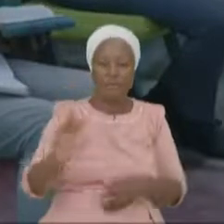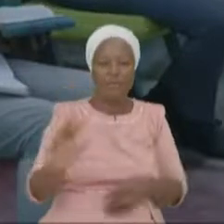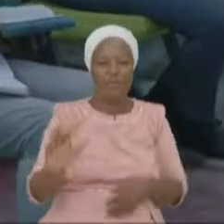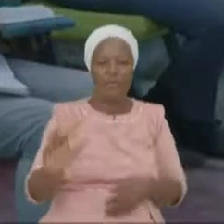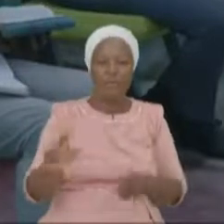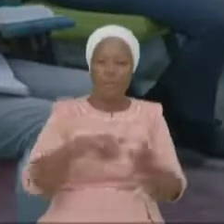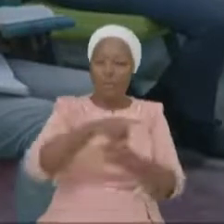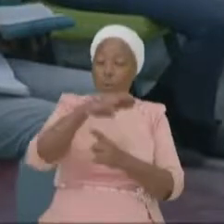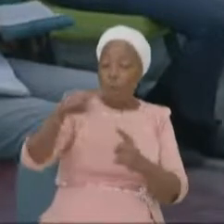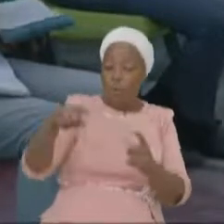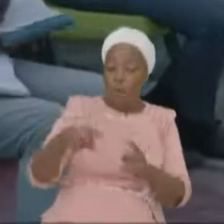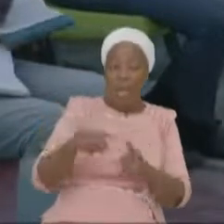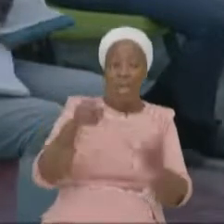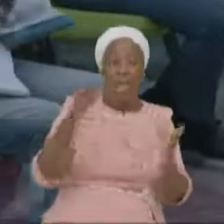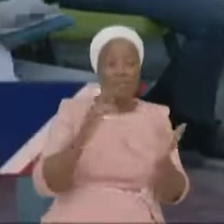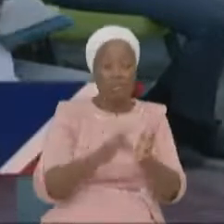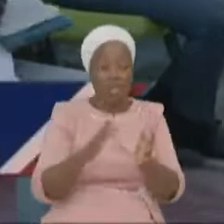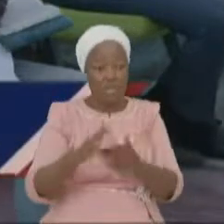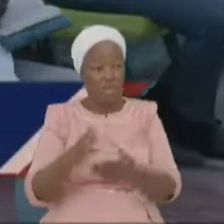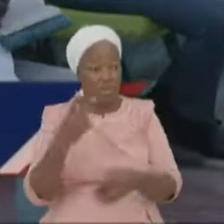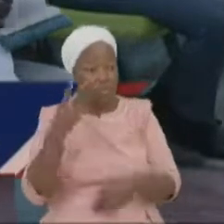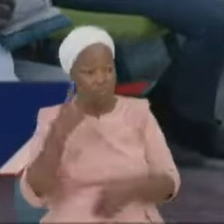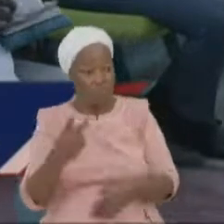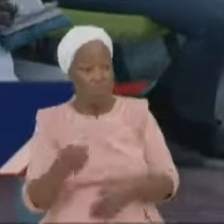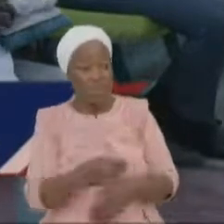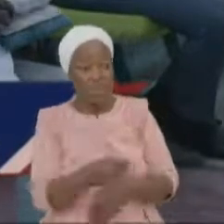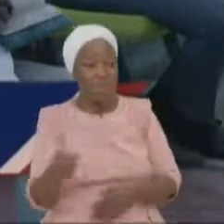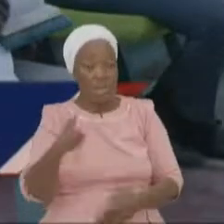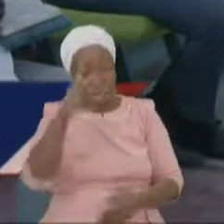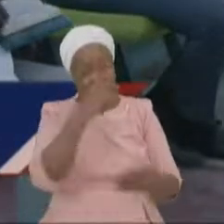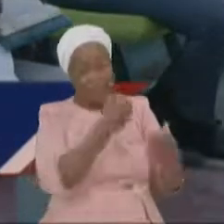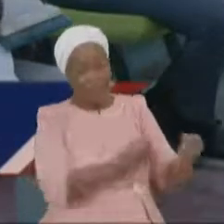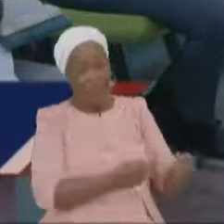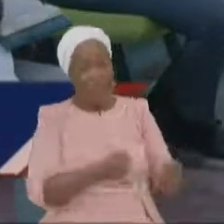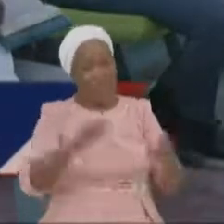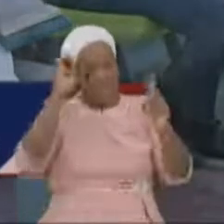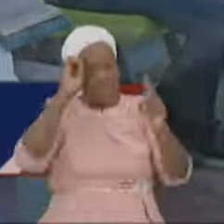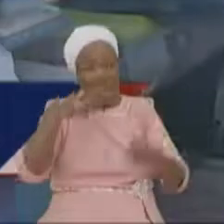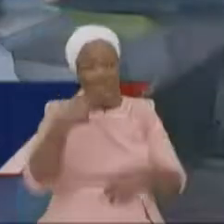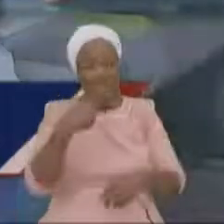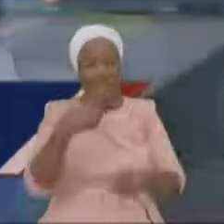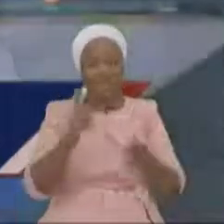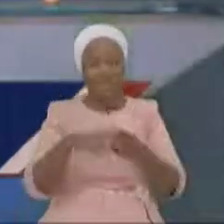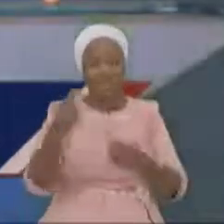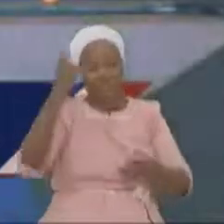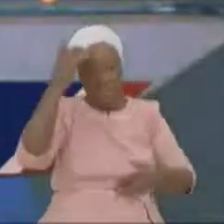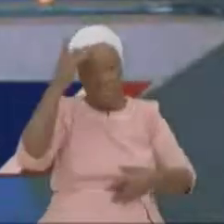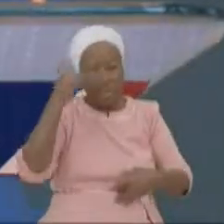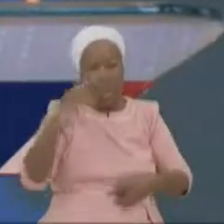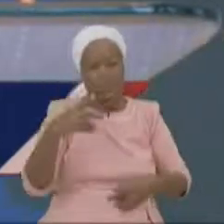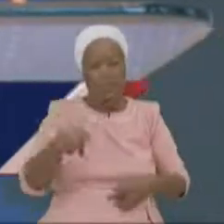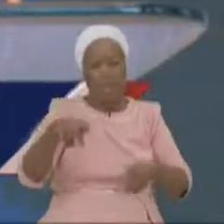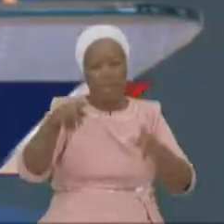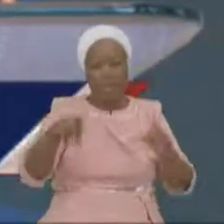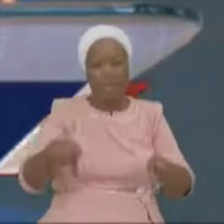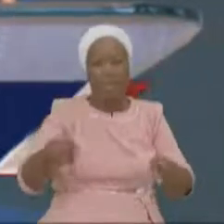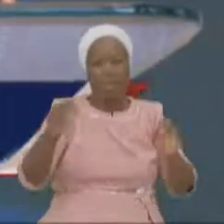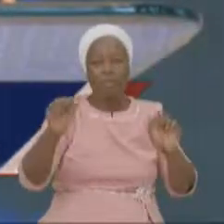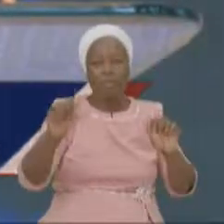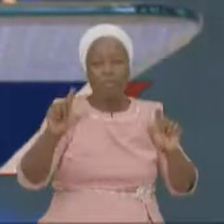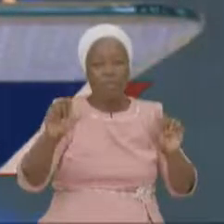when Jesus saw their faith, he said unto the sick of the palsy,